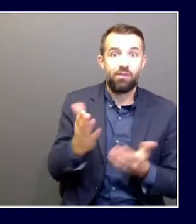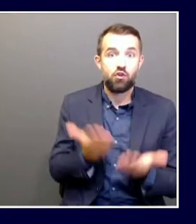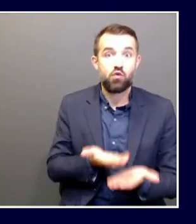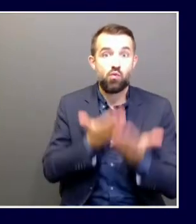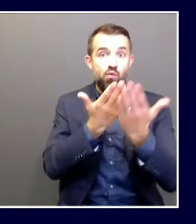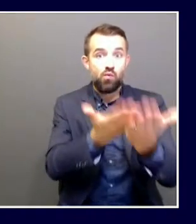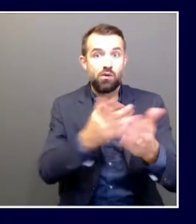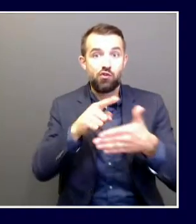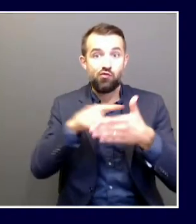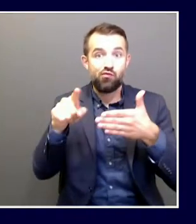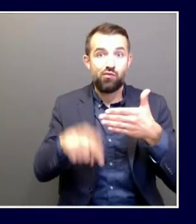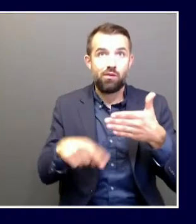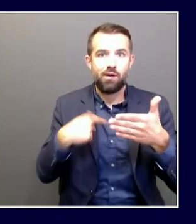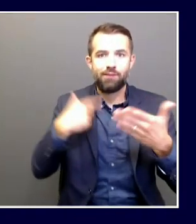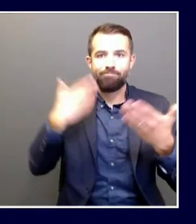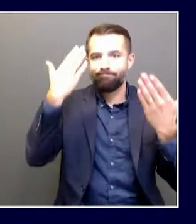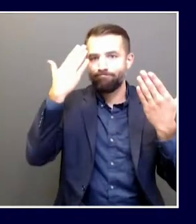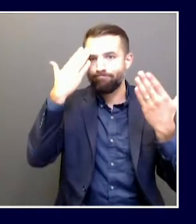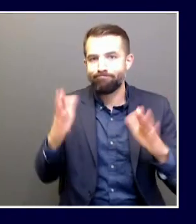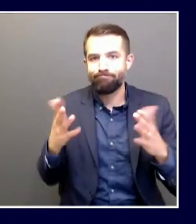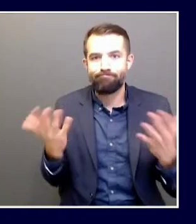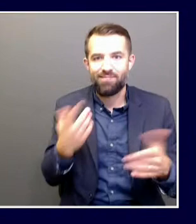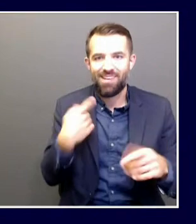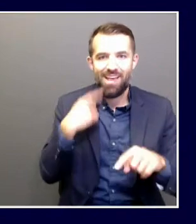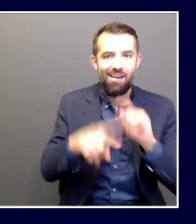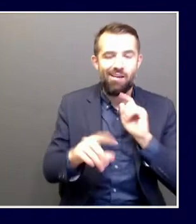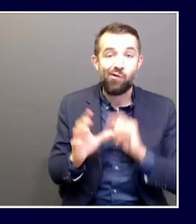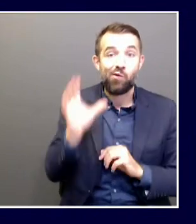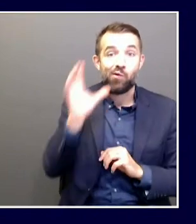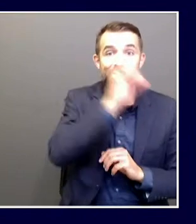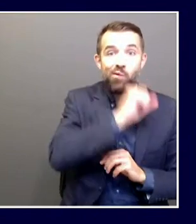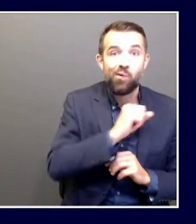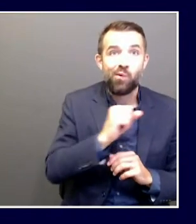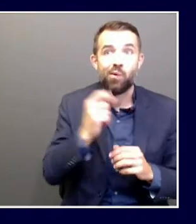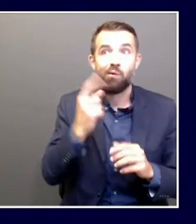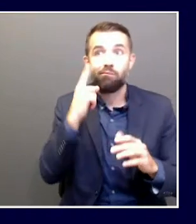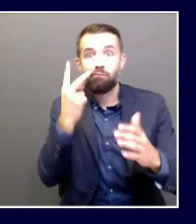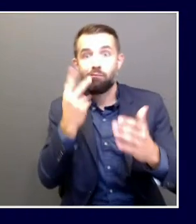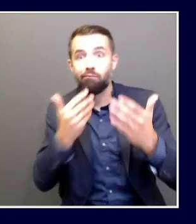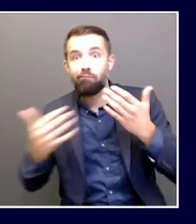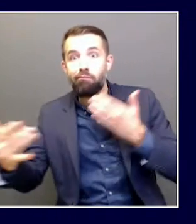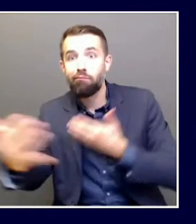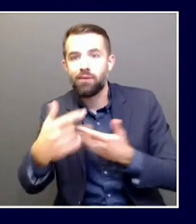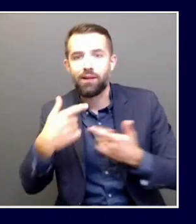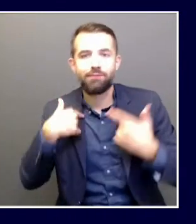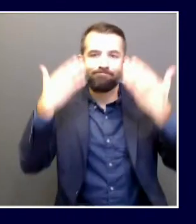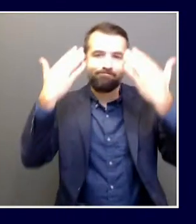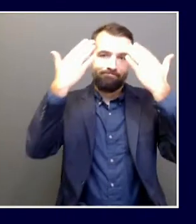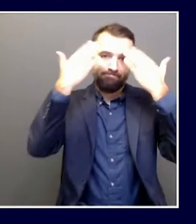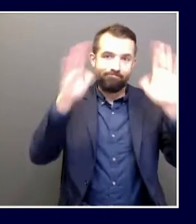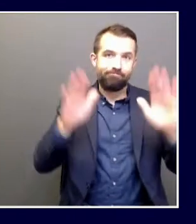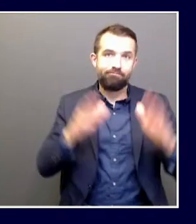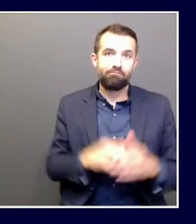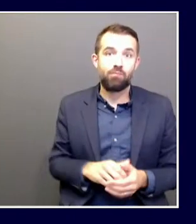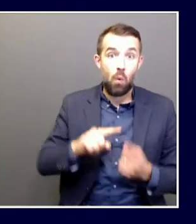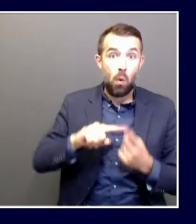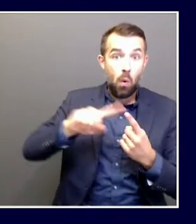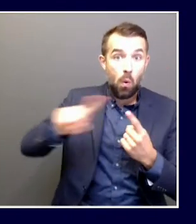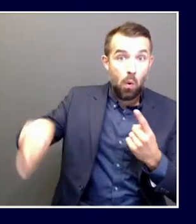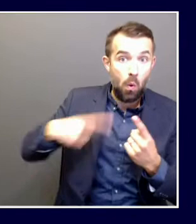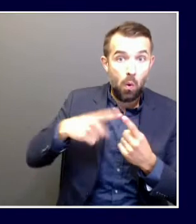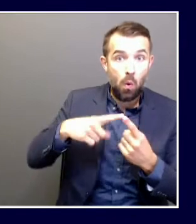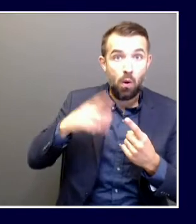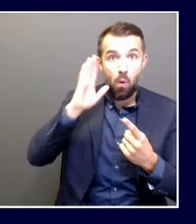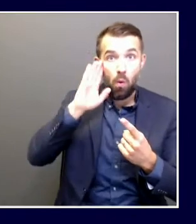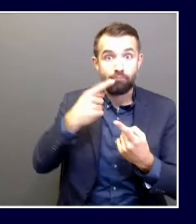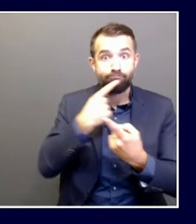FDA. We also don't know if, when, or what the US CDC's advisory committee might say on these topics. Nor do we